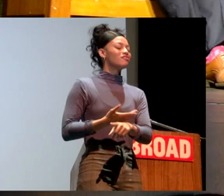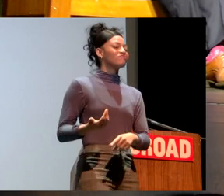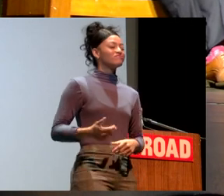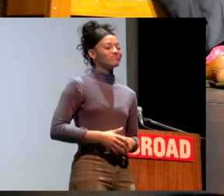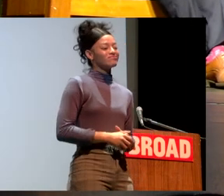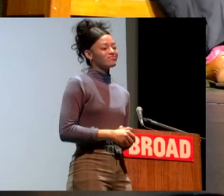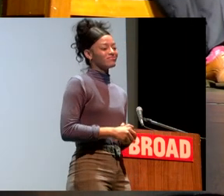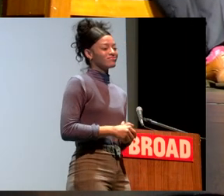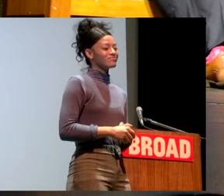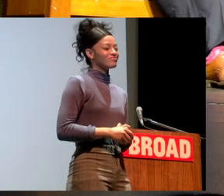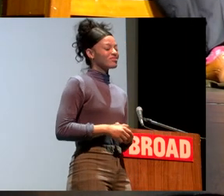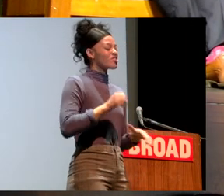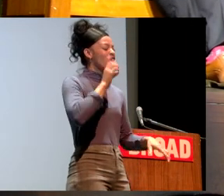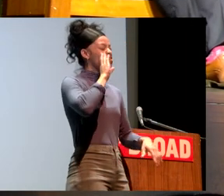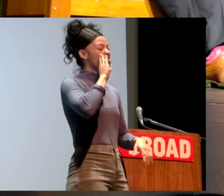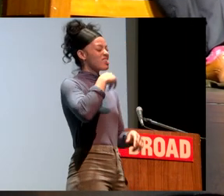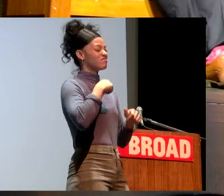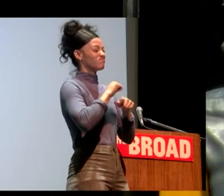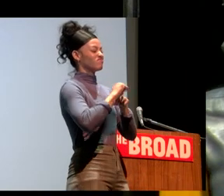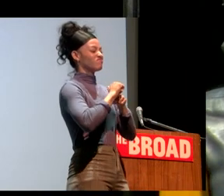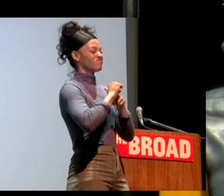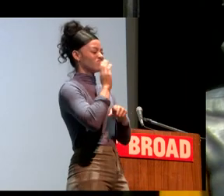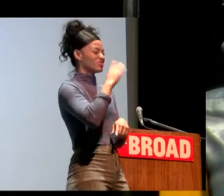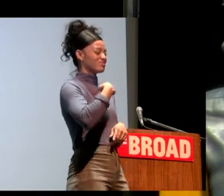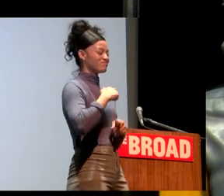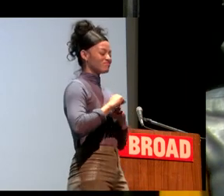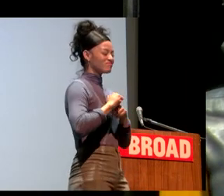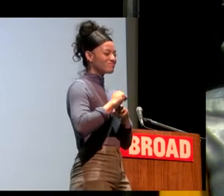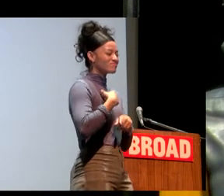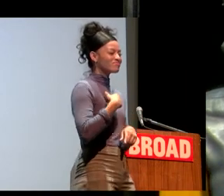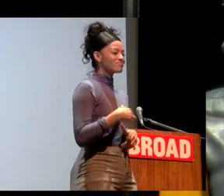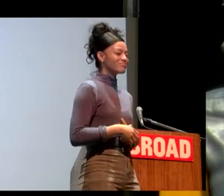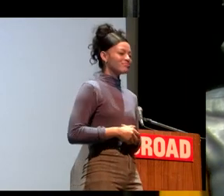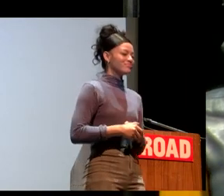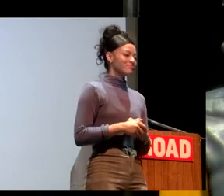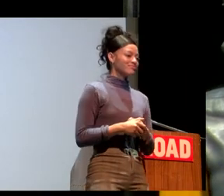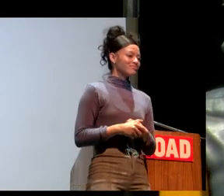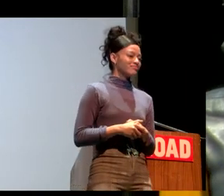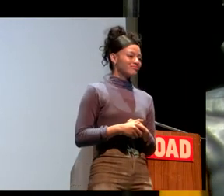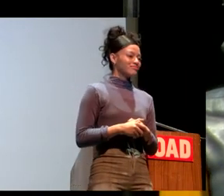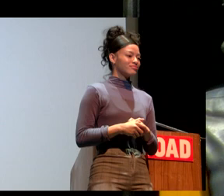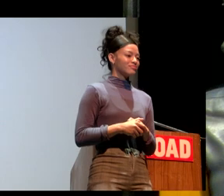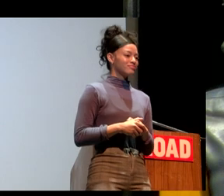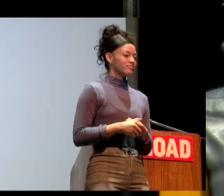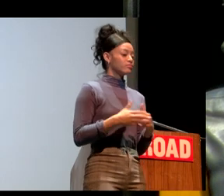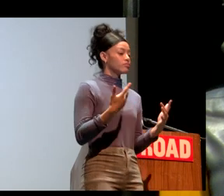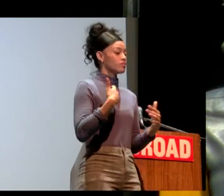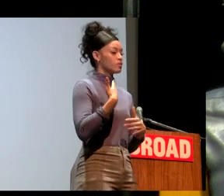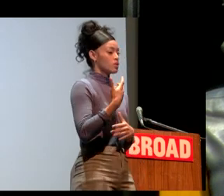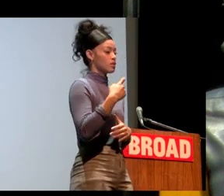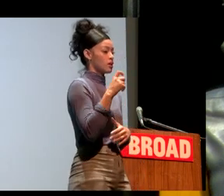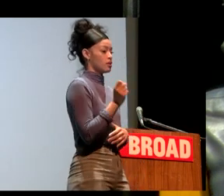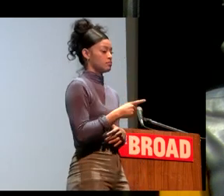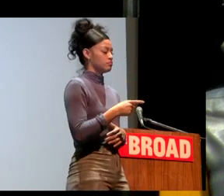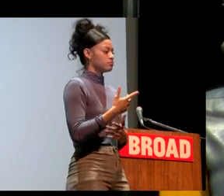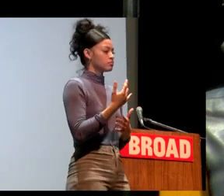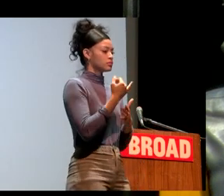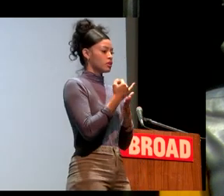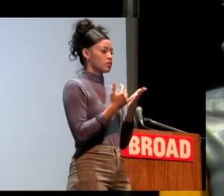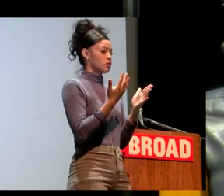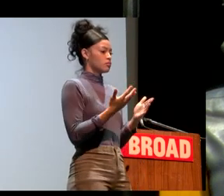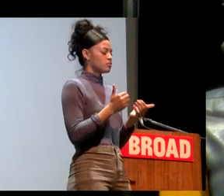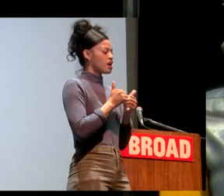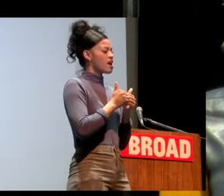So I want to ask Takashi. Takashi, how did the collaboration with Benoit